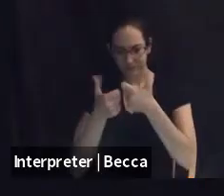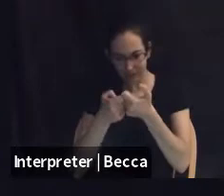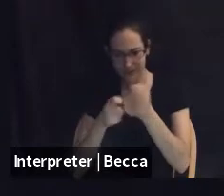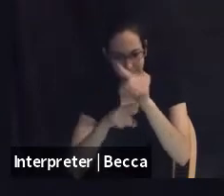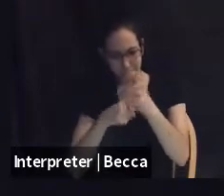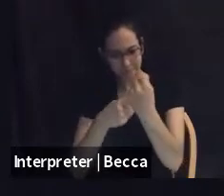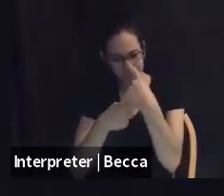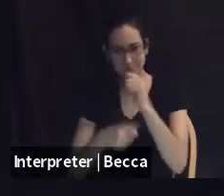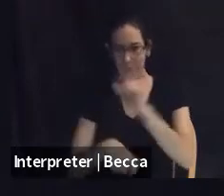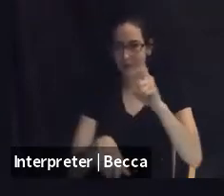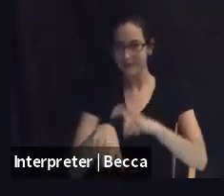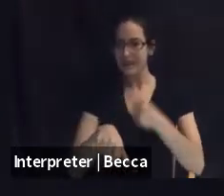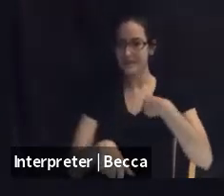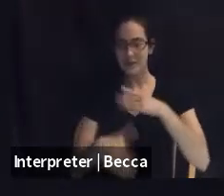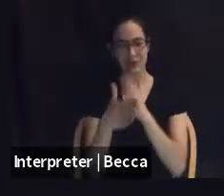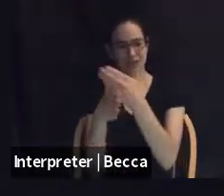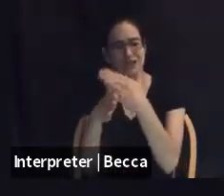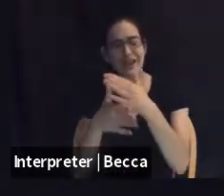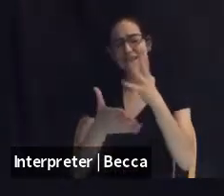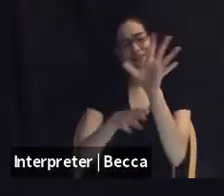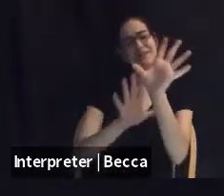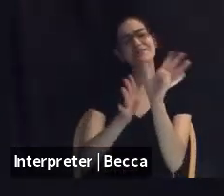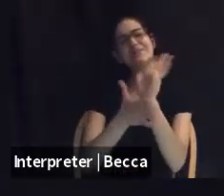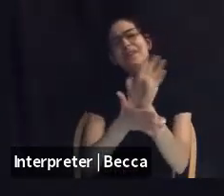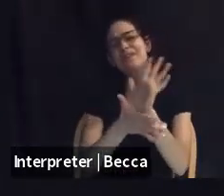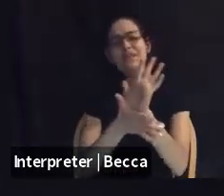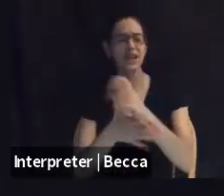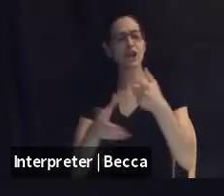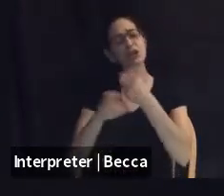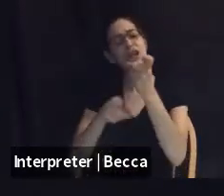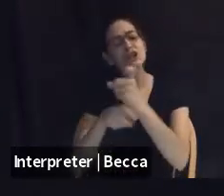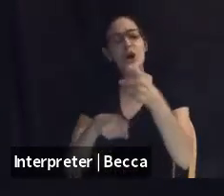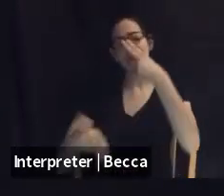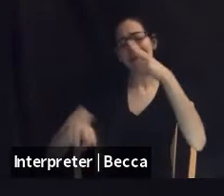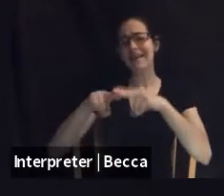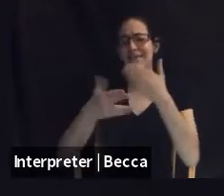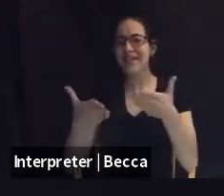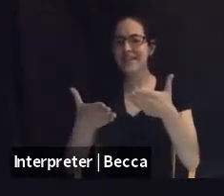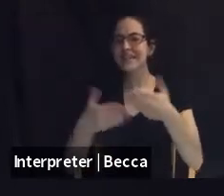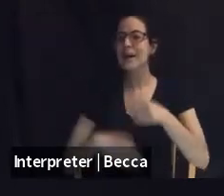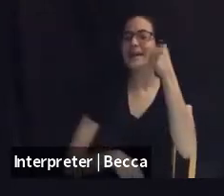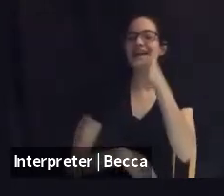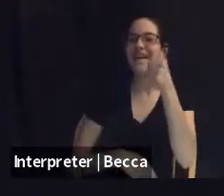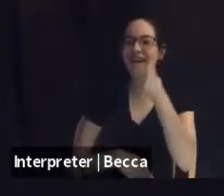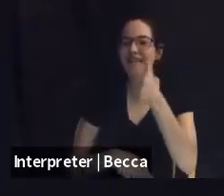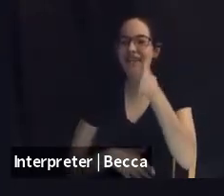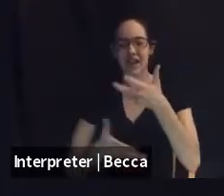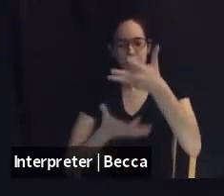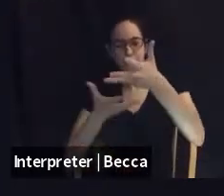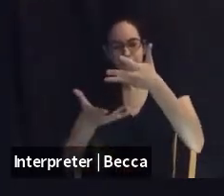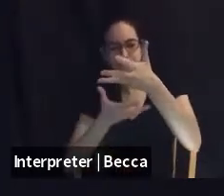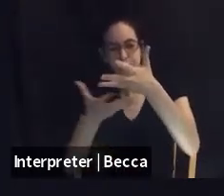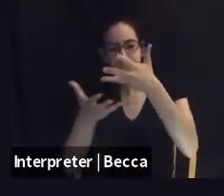And we share a lot of videos and fun things and jokes and all those kind of things. But they're daily touch points that keep us